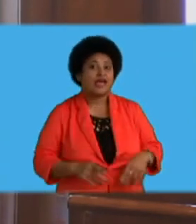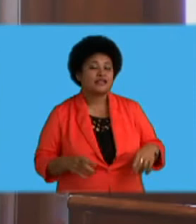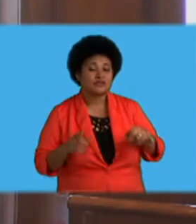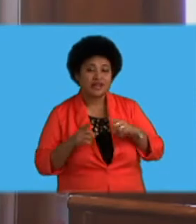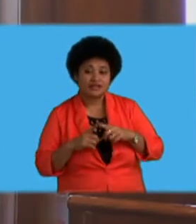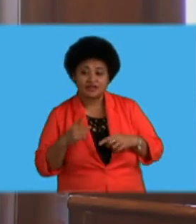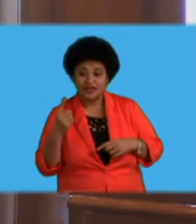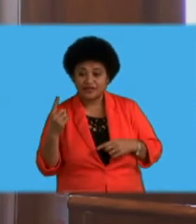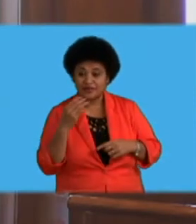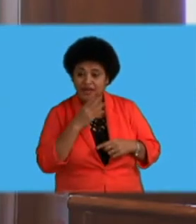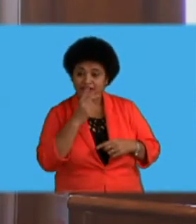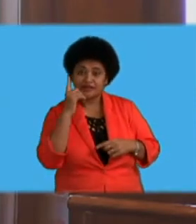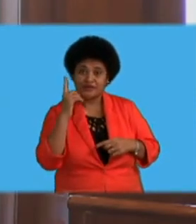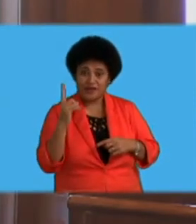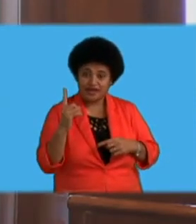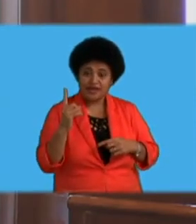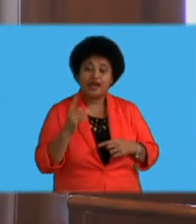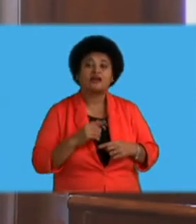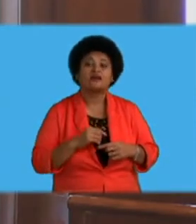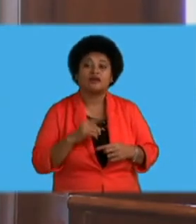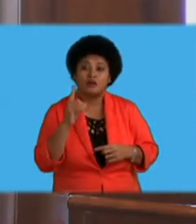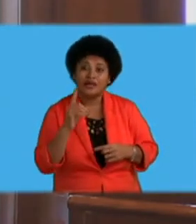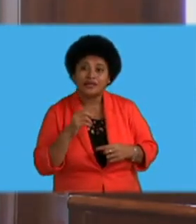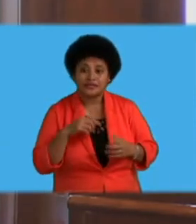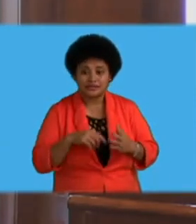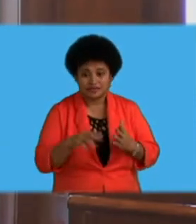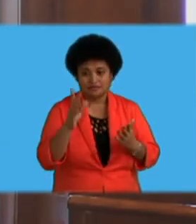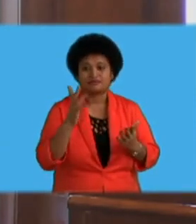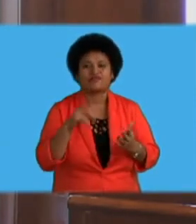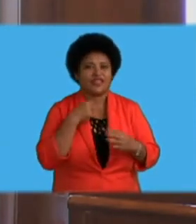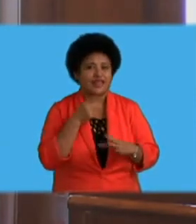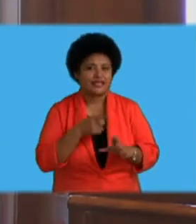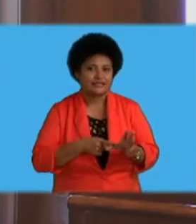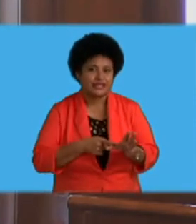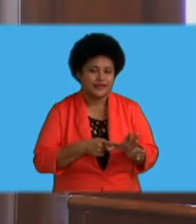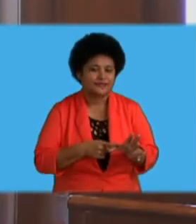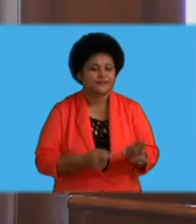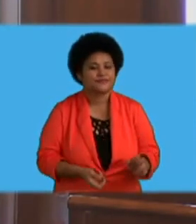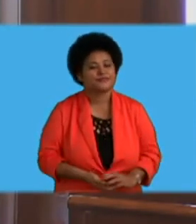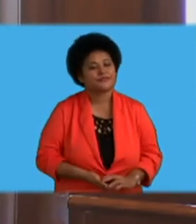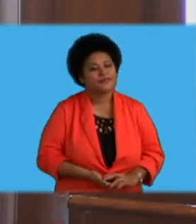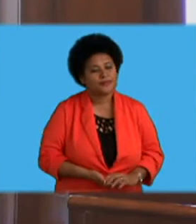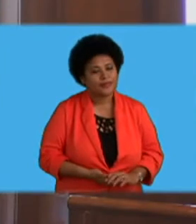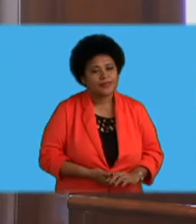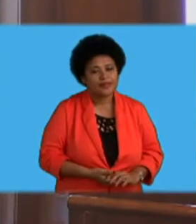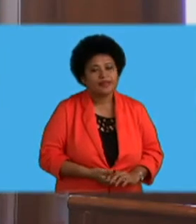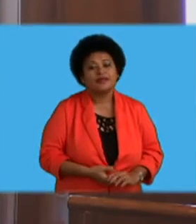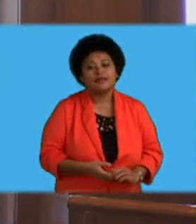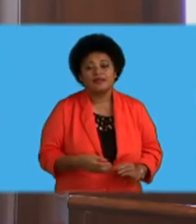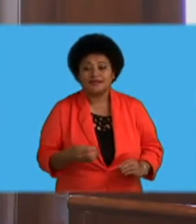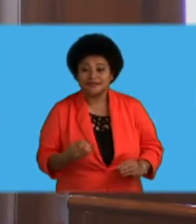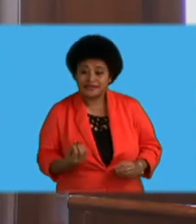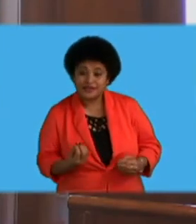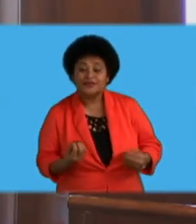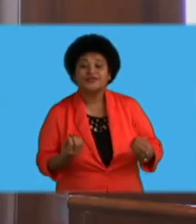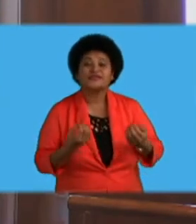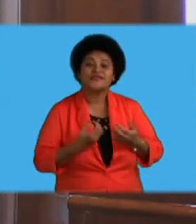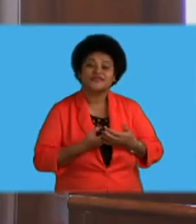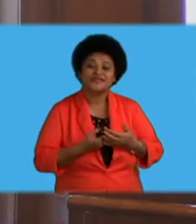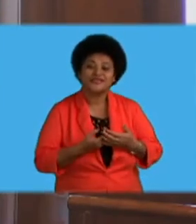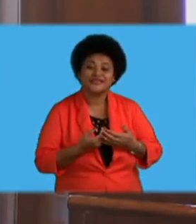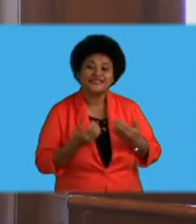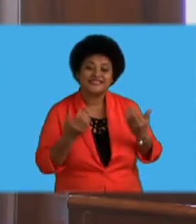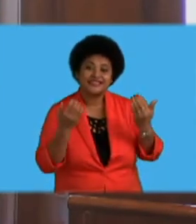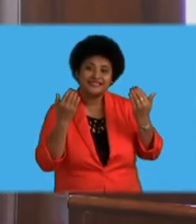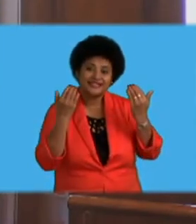approval notices for all divisions earmarked to be handed out in the next financial year. Honourable Deputy Speaker, this month